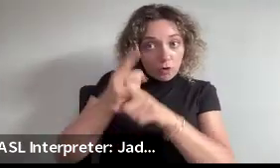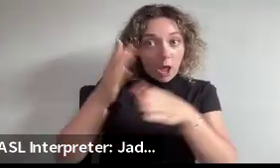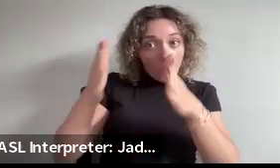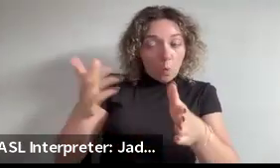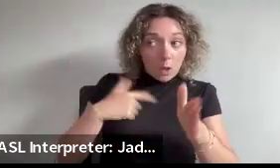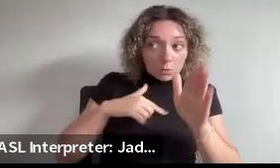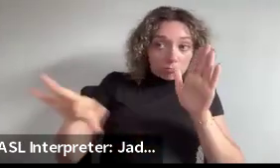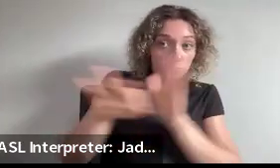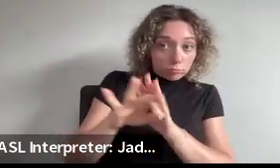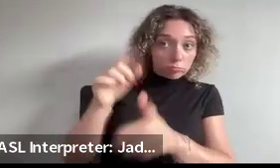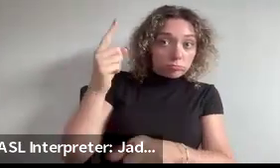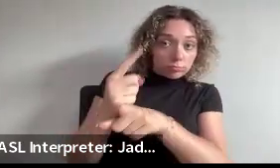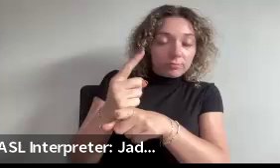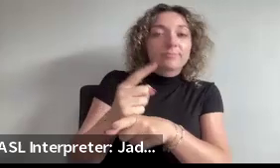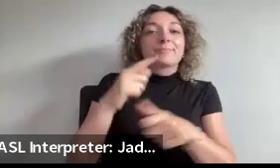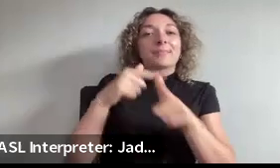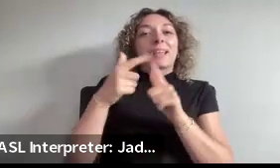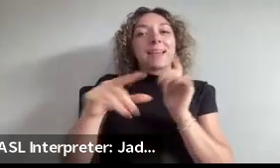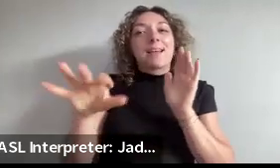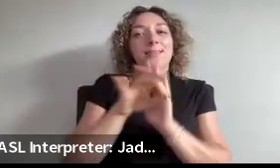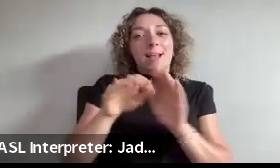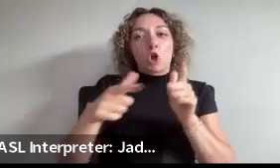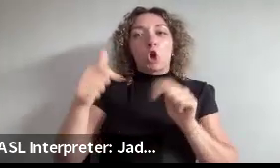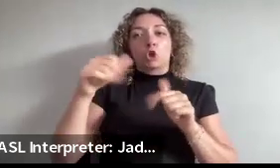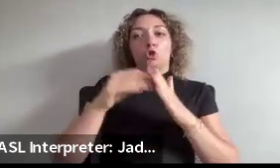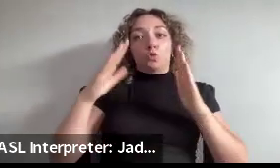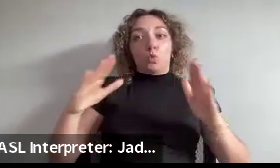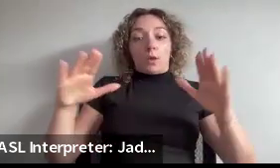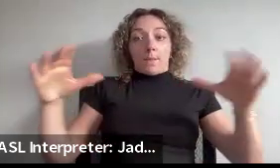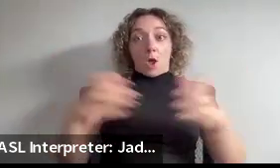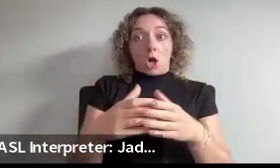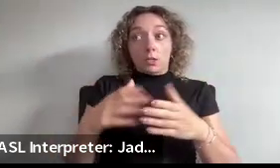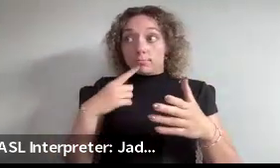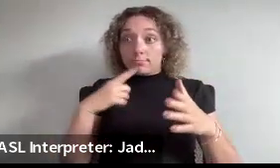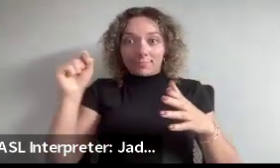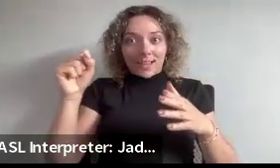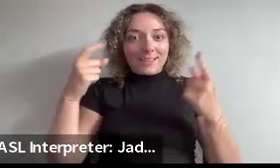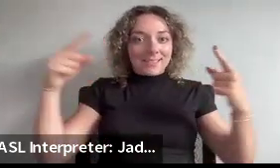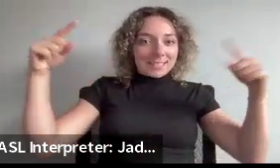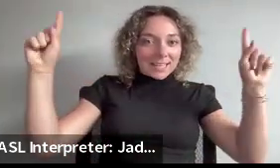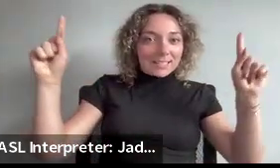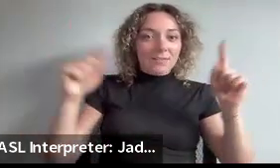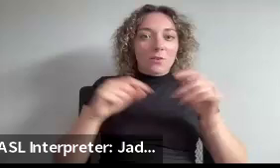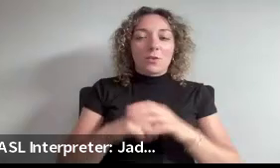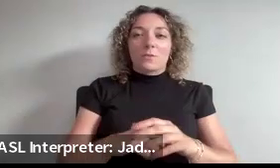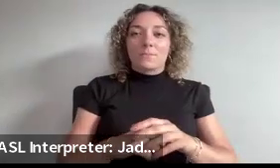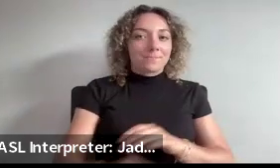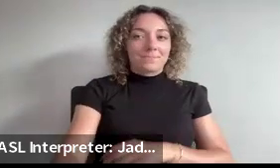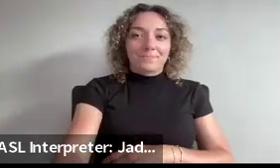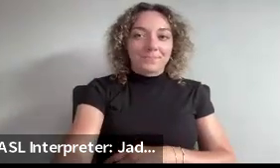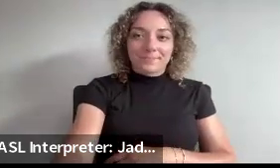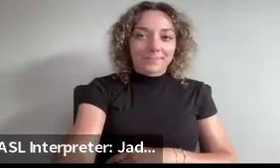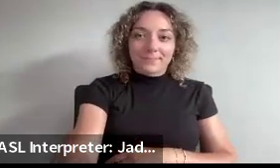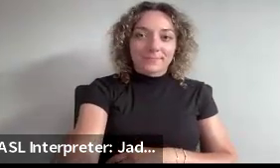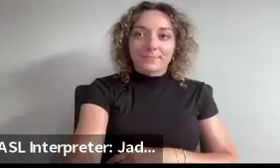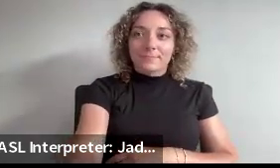to you, the larger student body, to say, yes, this was successful, this is what it did, you saw the new sections added, or we got the new advisors